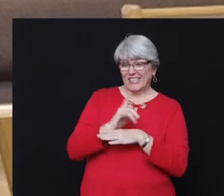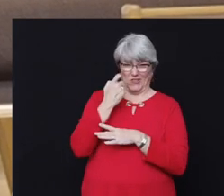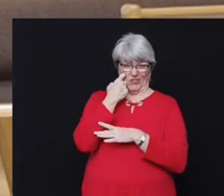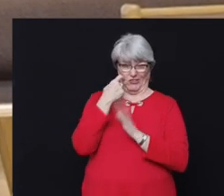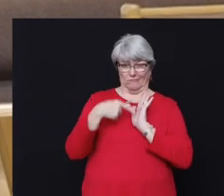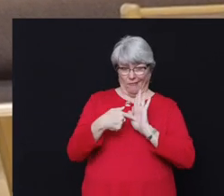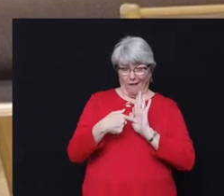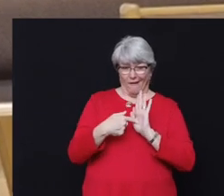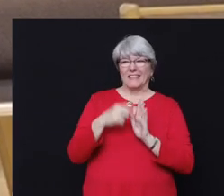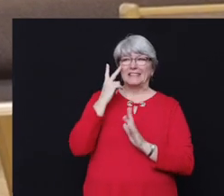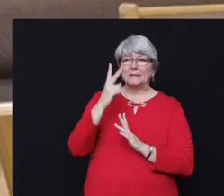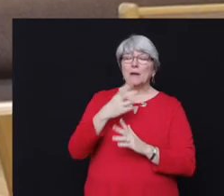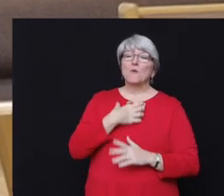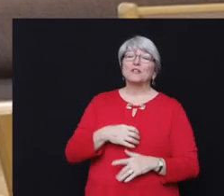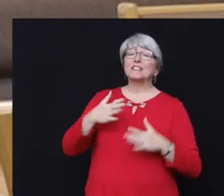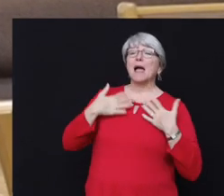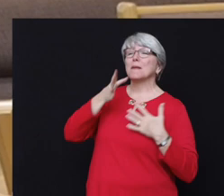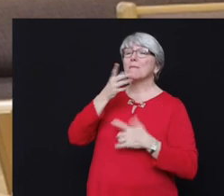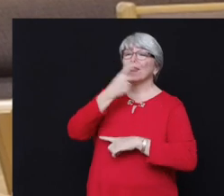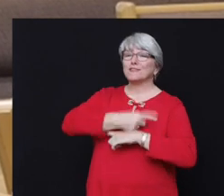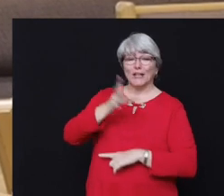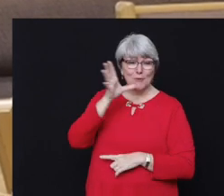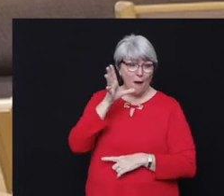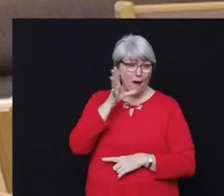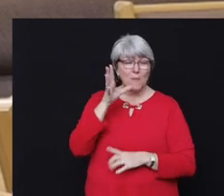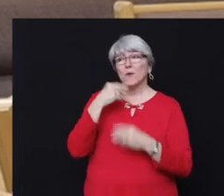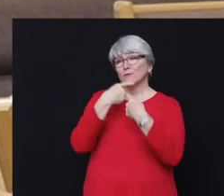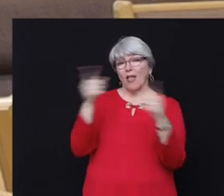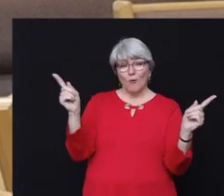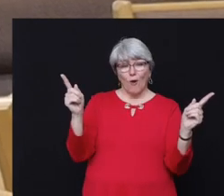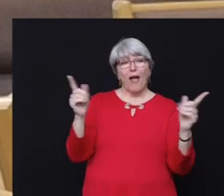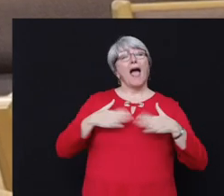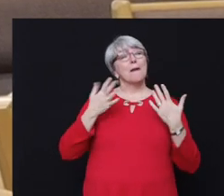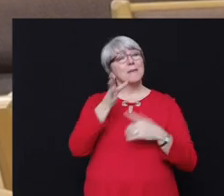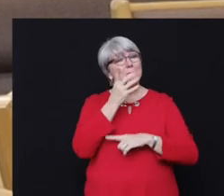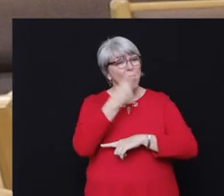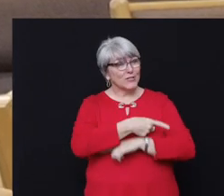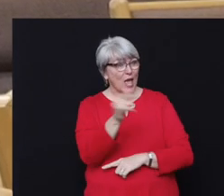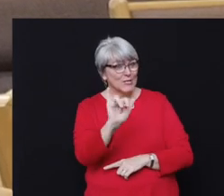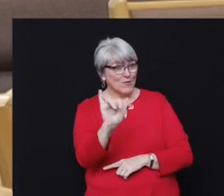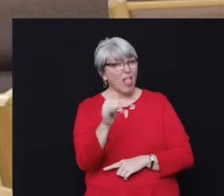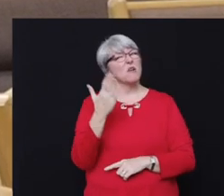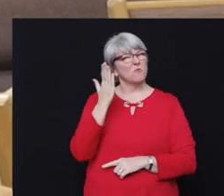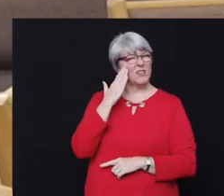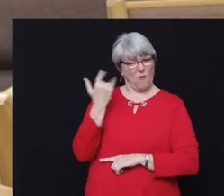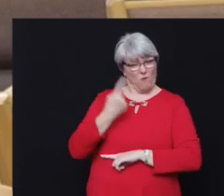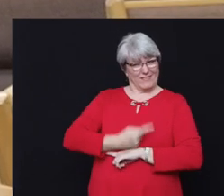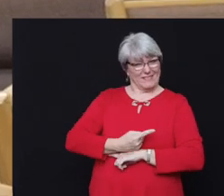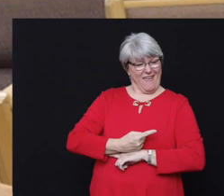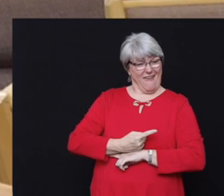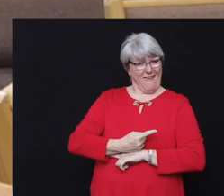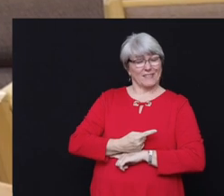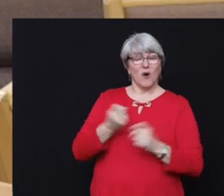shown and seeing them wishing happy Mother's Day to their mom. We want to tell every one of you happy Mother's Day as well. And we know that this day is a